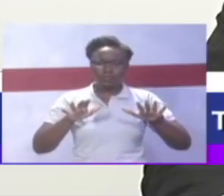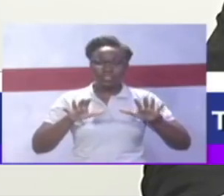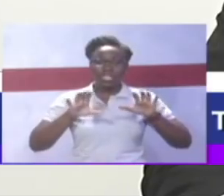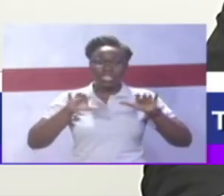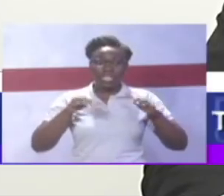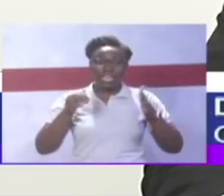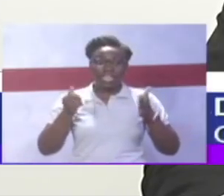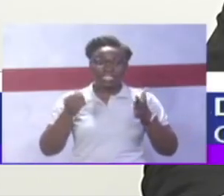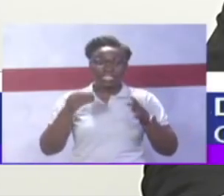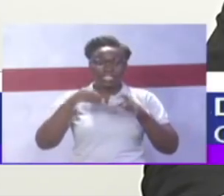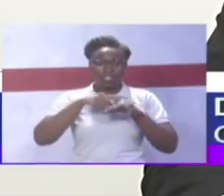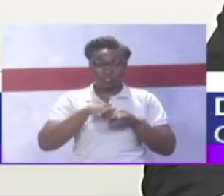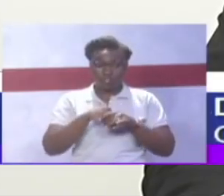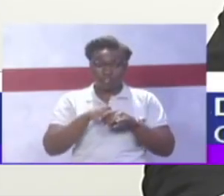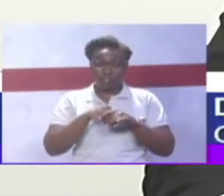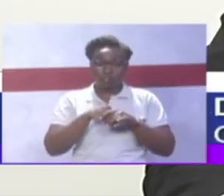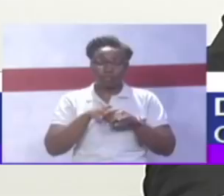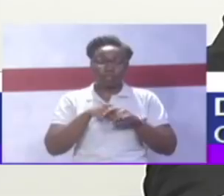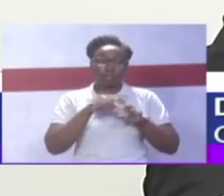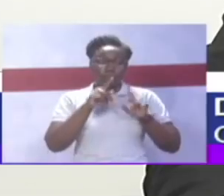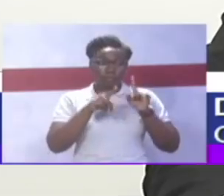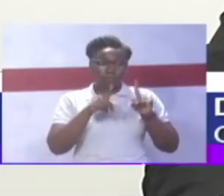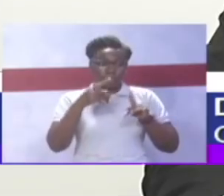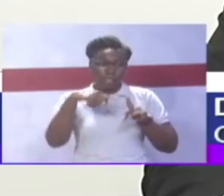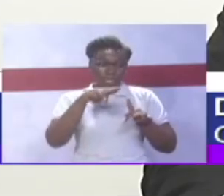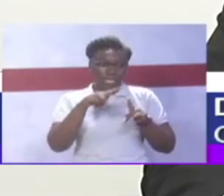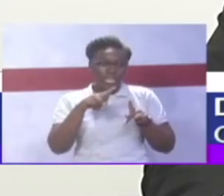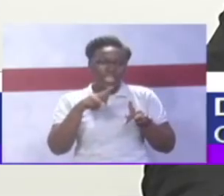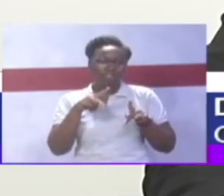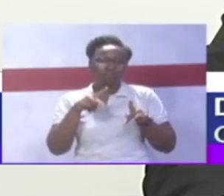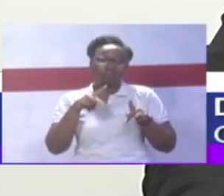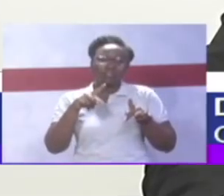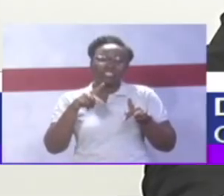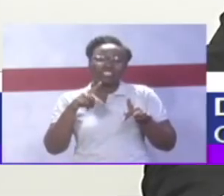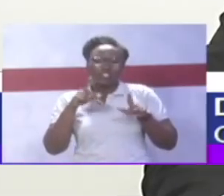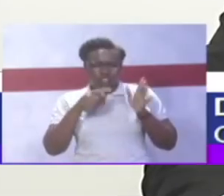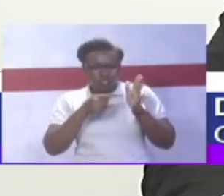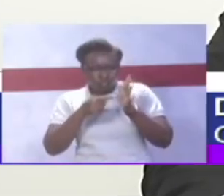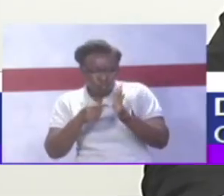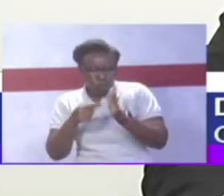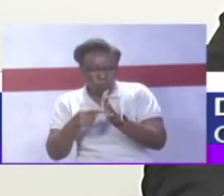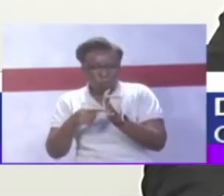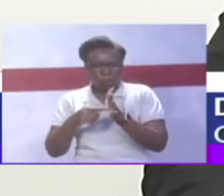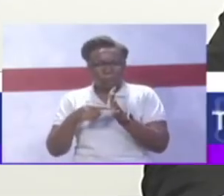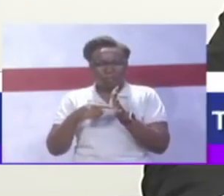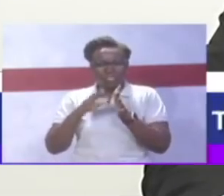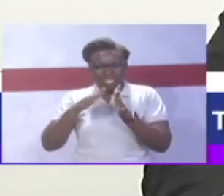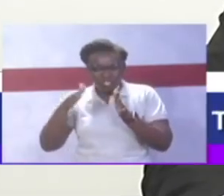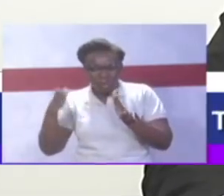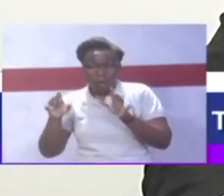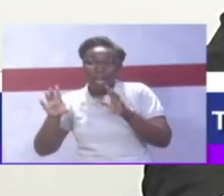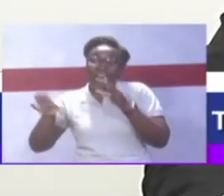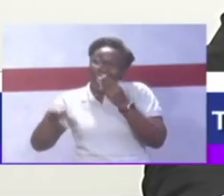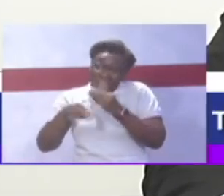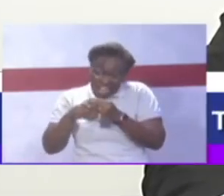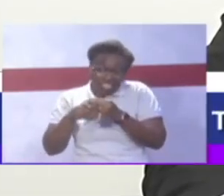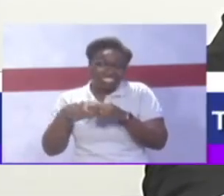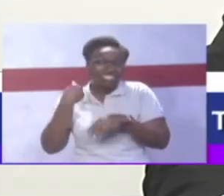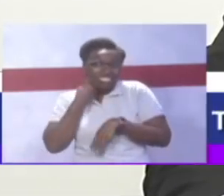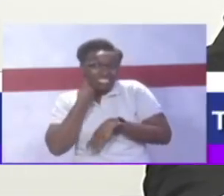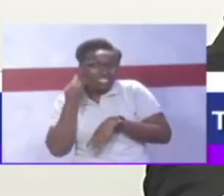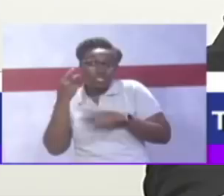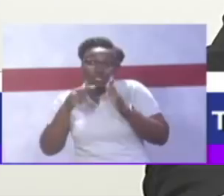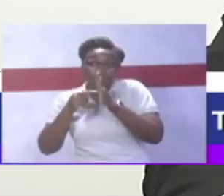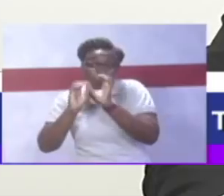asymptomatic spread and a lot of mild symptoms, so that it's very difficult to detect and moves very quickly through the population. So that is something that we